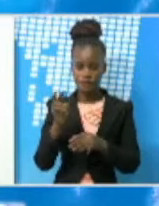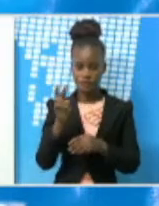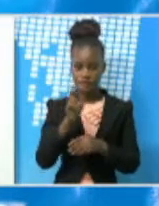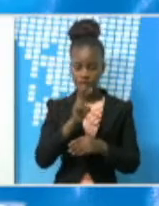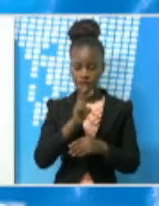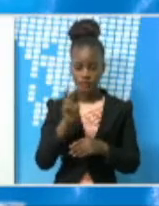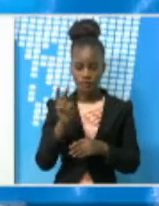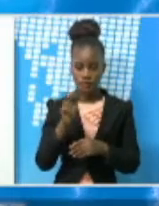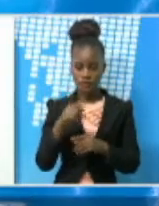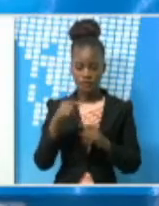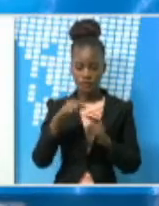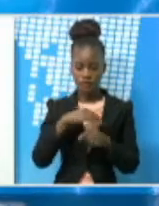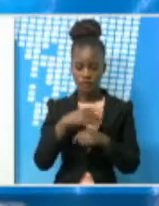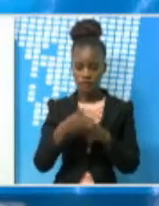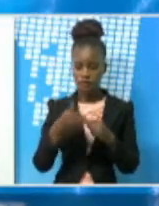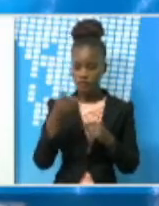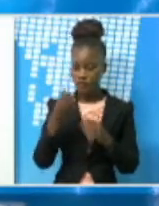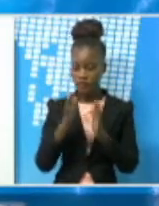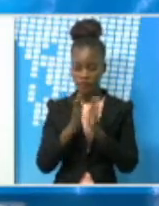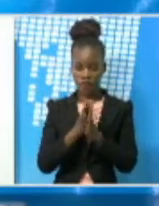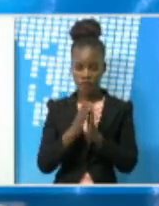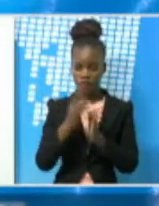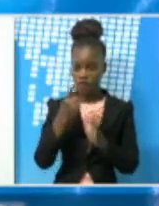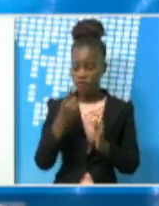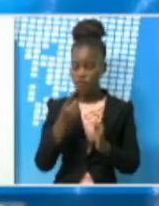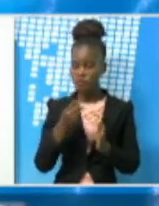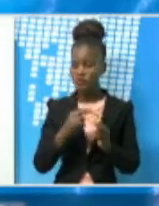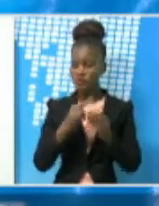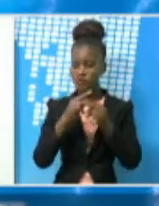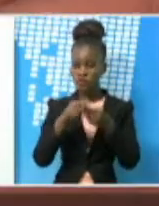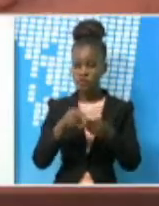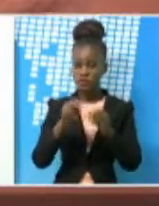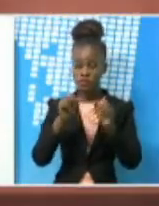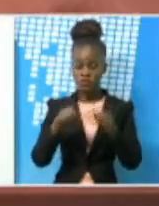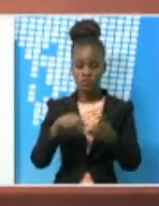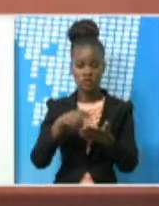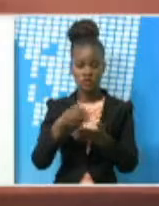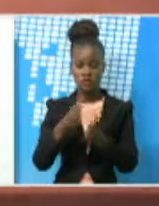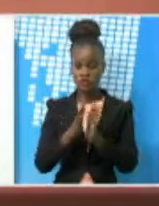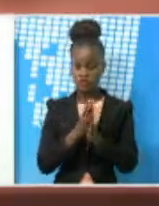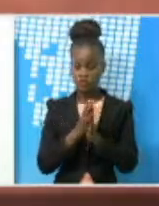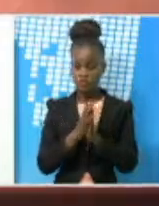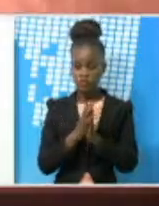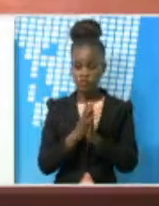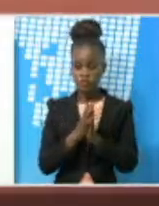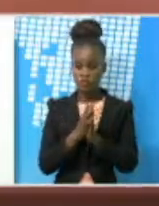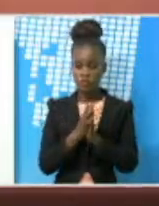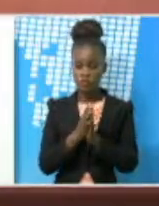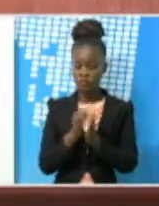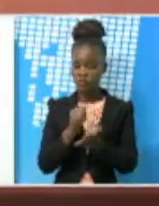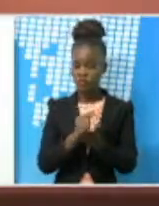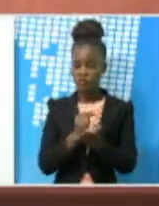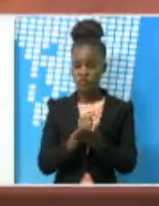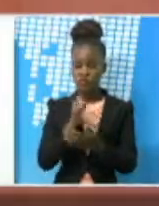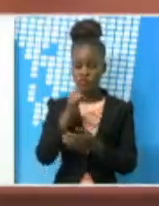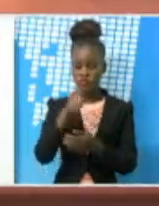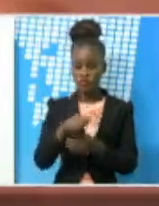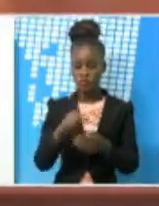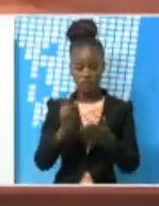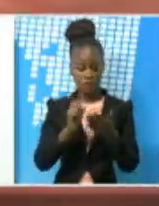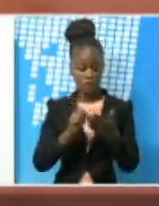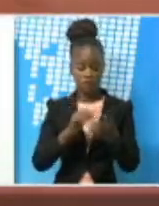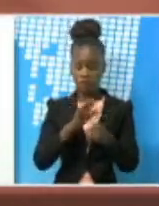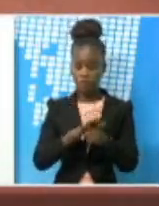to make sure that the ones who lend money can actually pay. The bank further recorded a total income